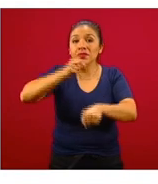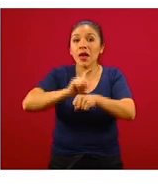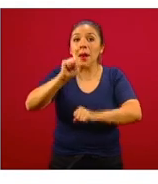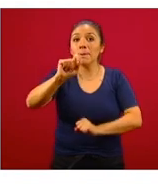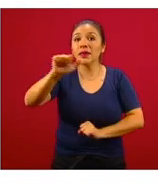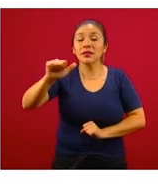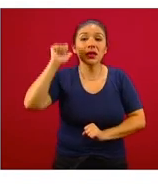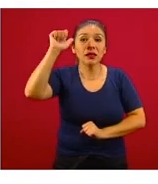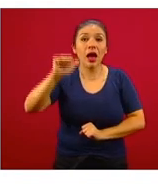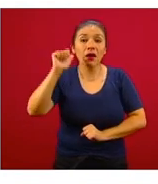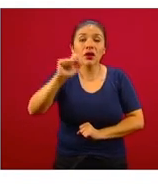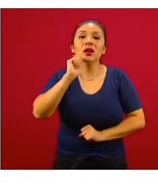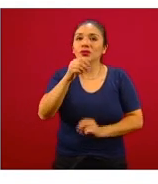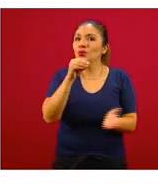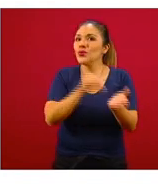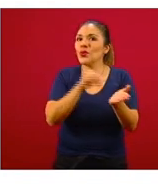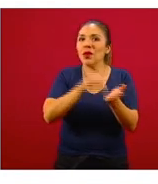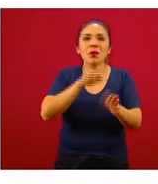the confirmed